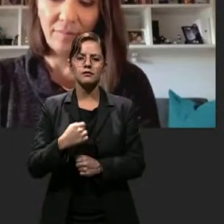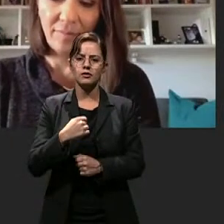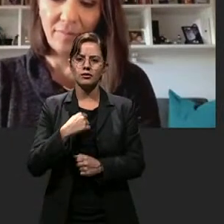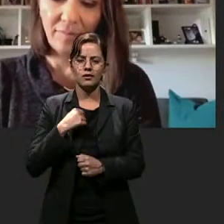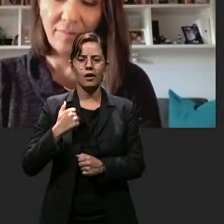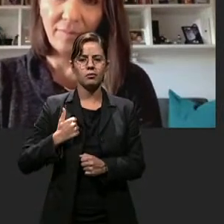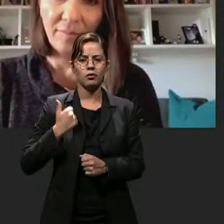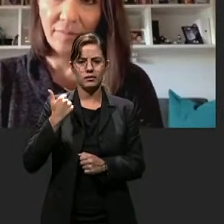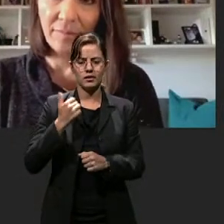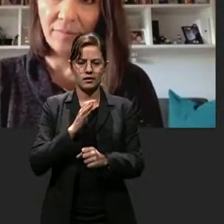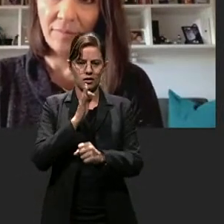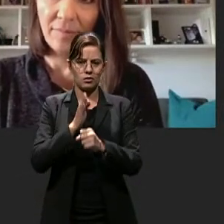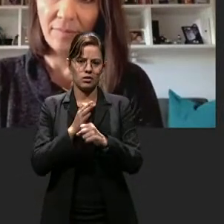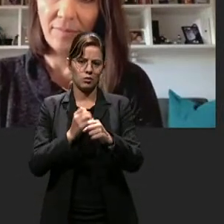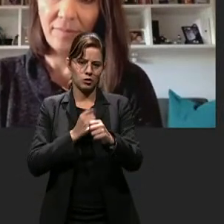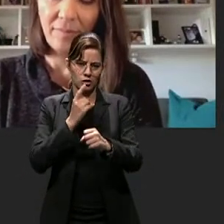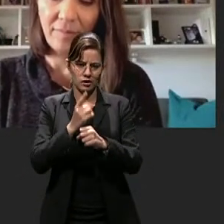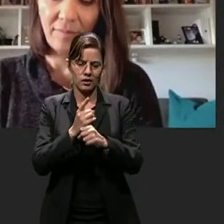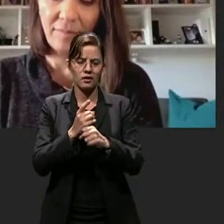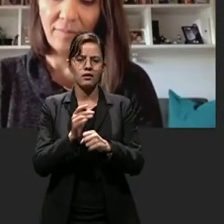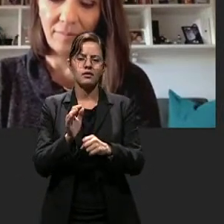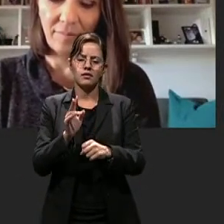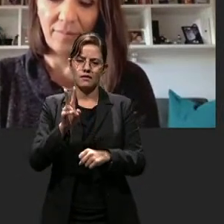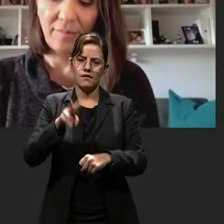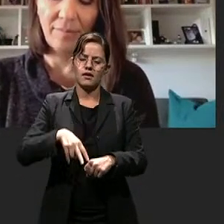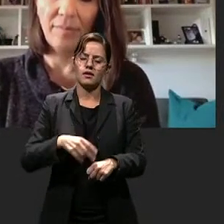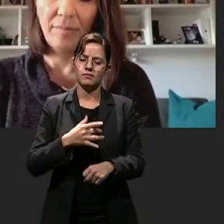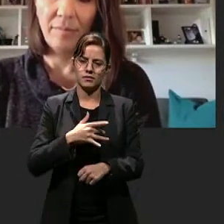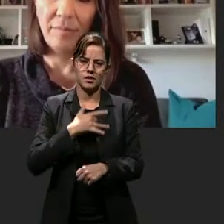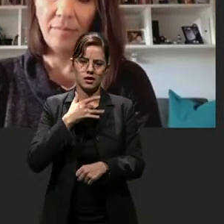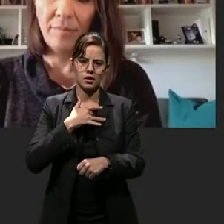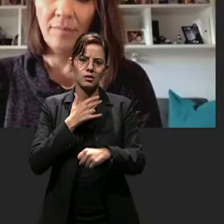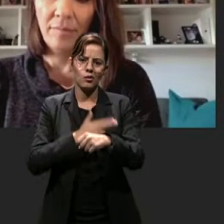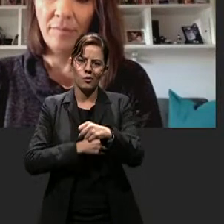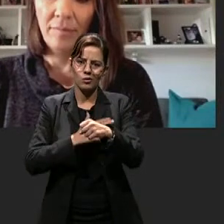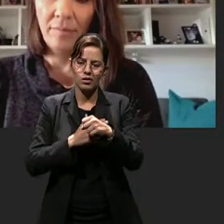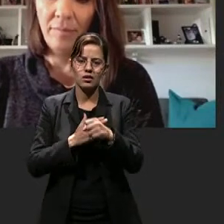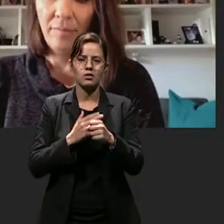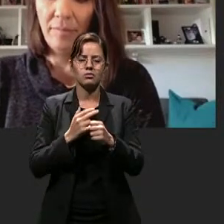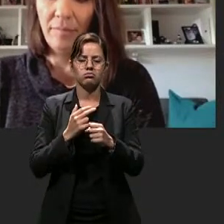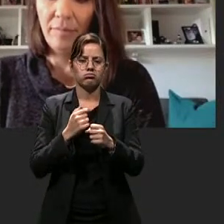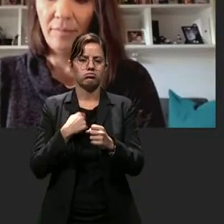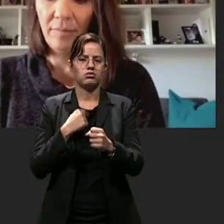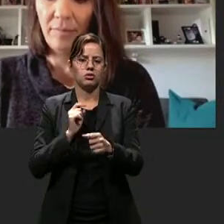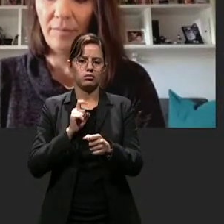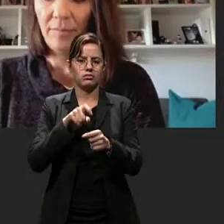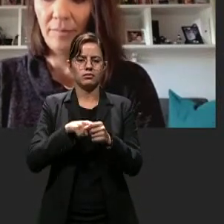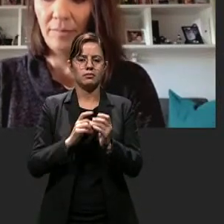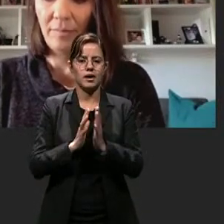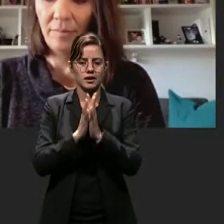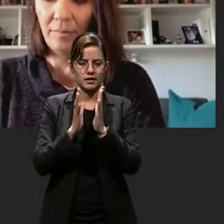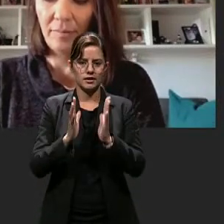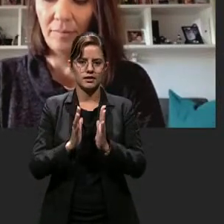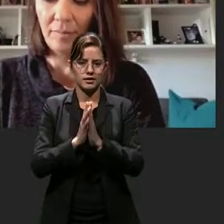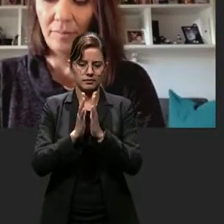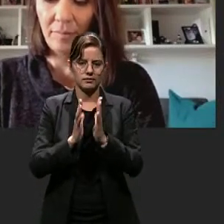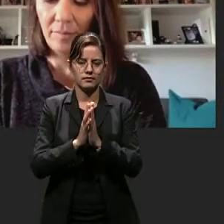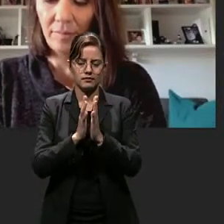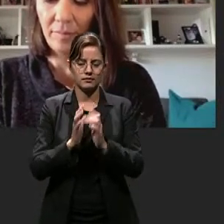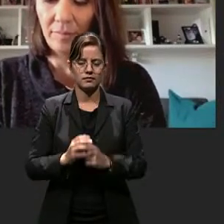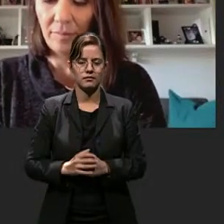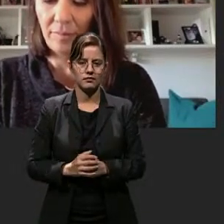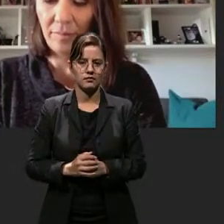panelists. And I would like to take advantage of this forum and to say that it is a great honor to